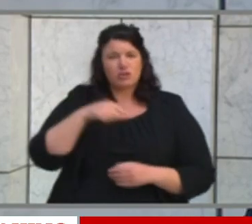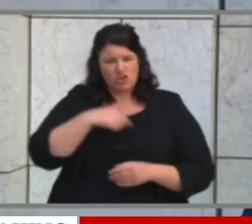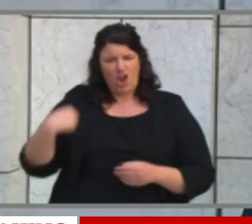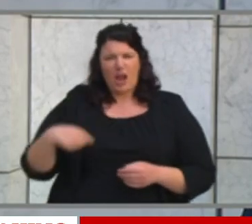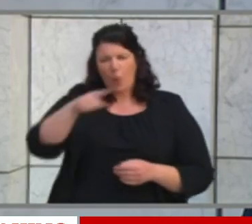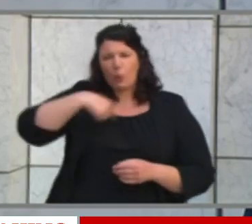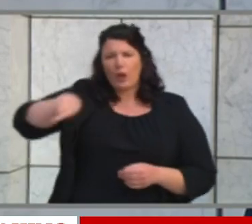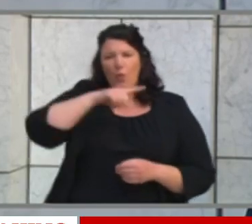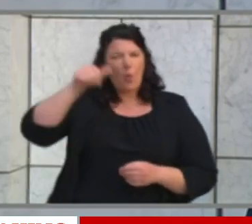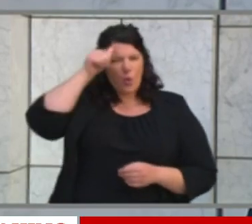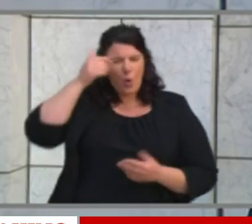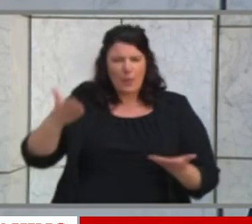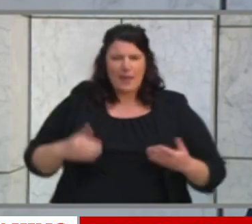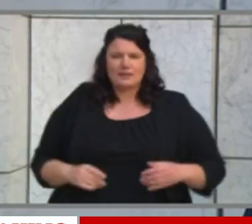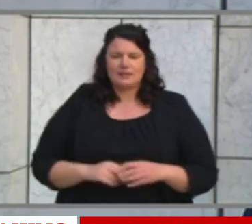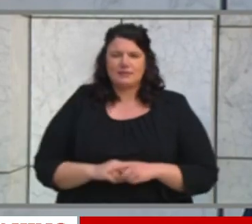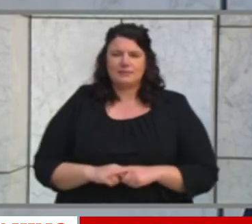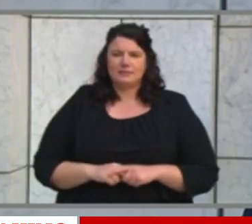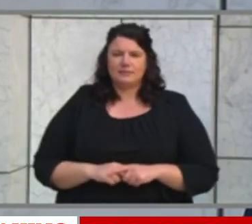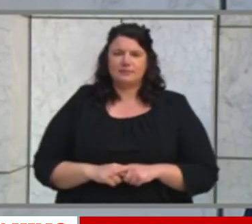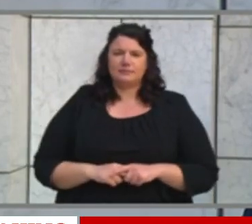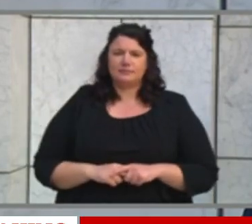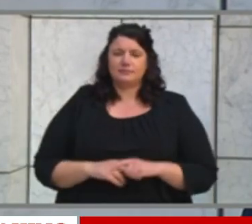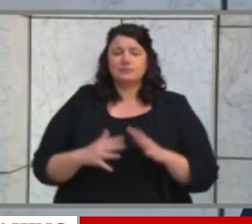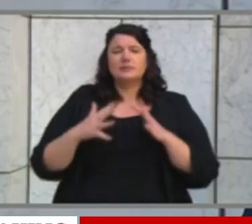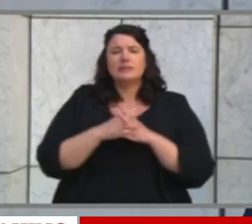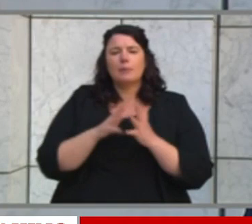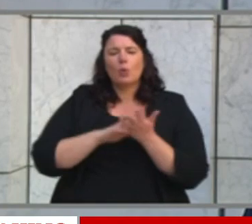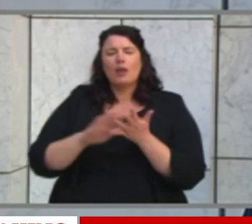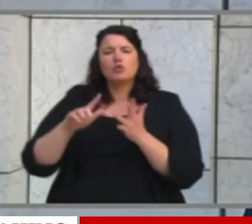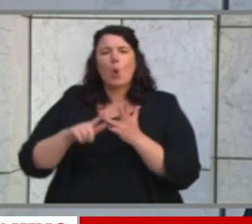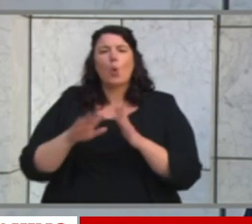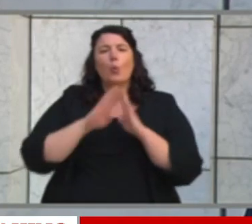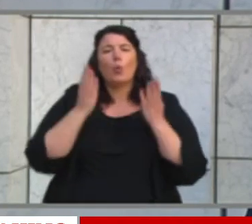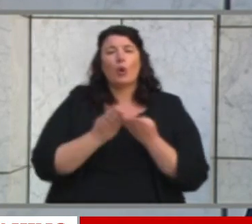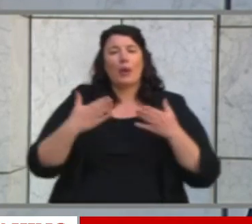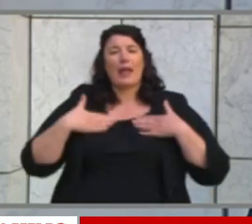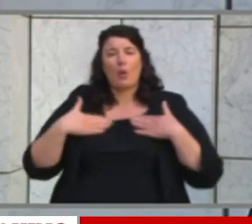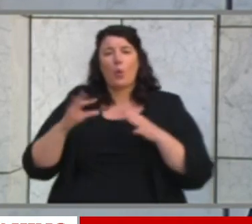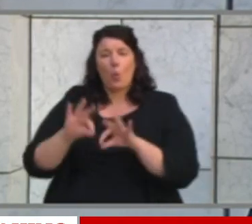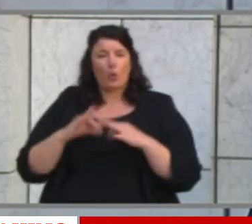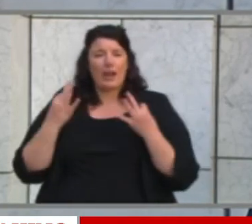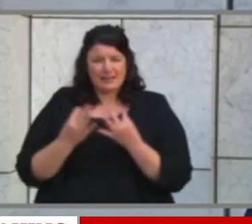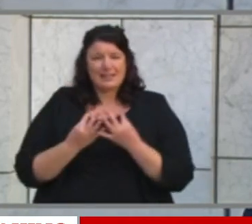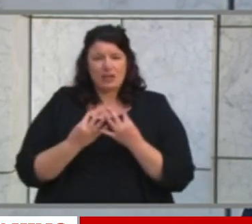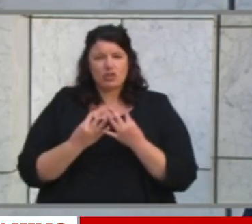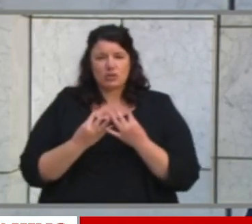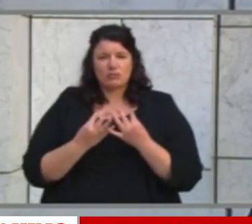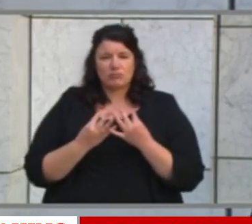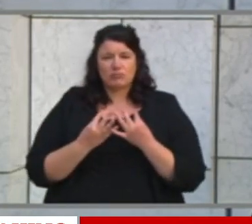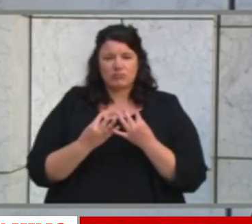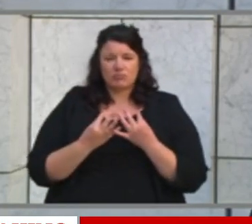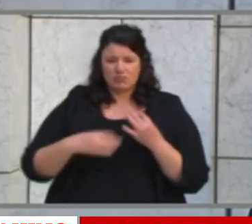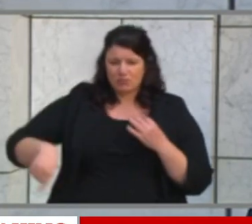understood. And it's important that the WHO acts, and all parties that are part of